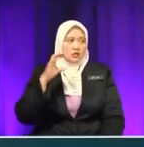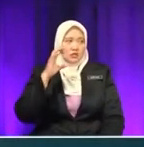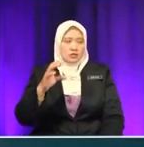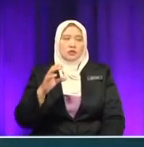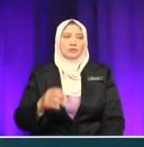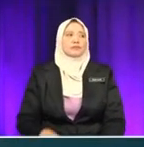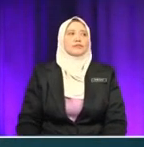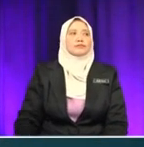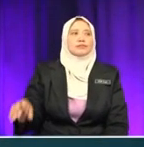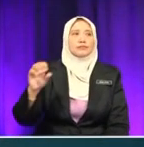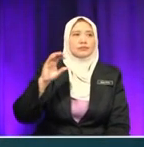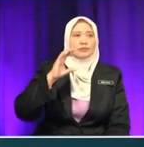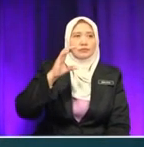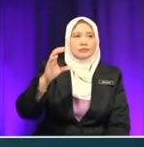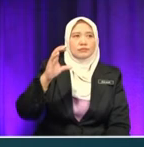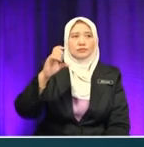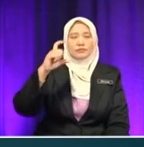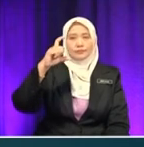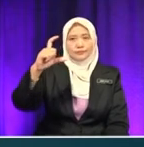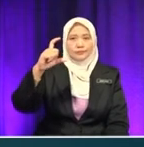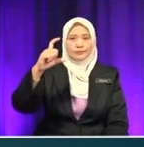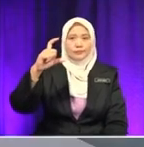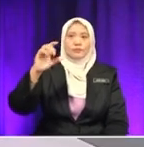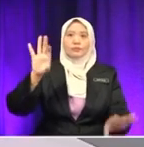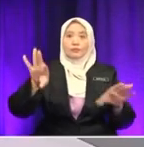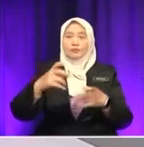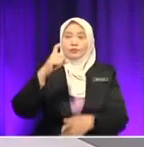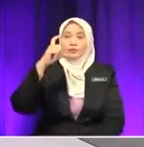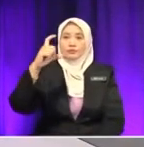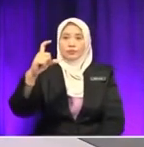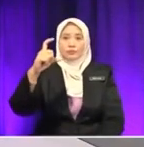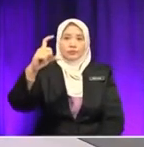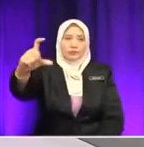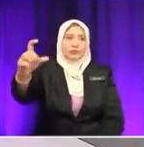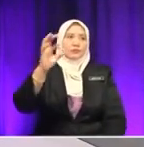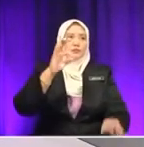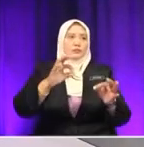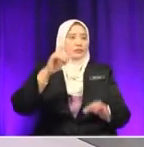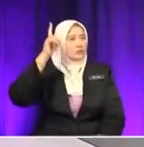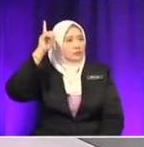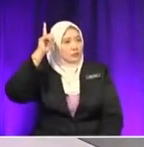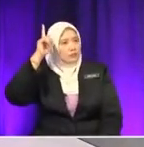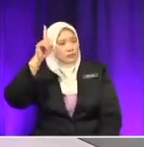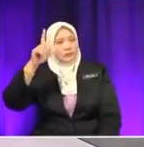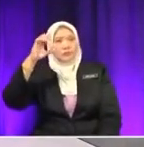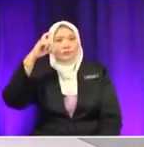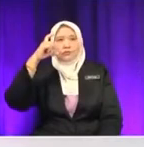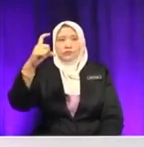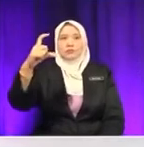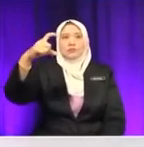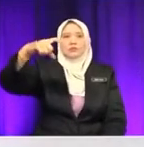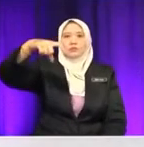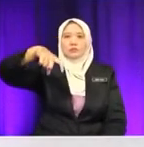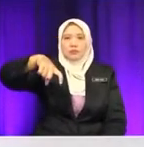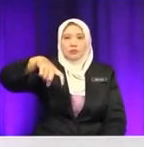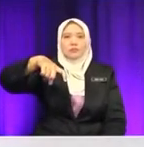this, Tivia, do that. So this is your C skill, guys. Do that on screen. So if you see this C, this will be your standard length